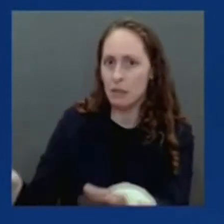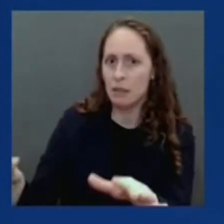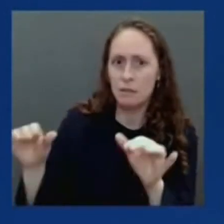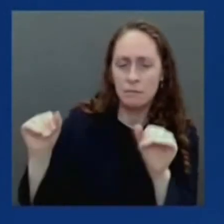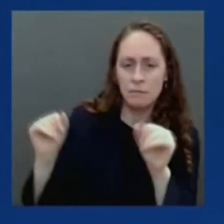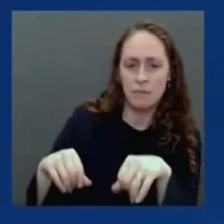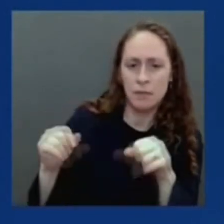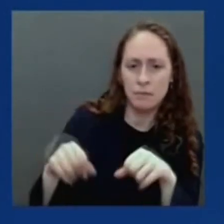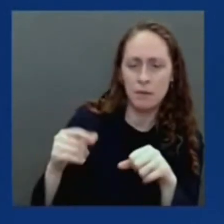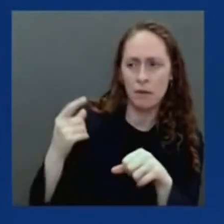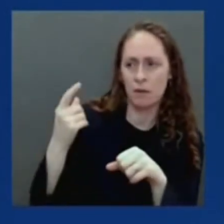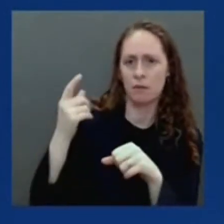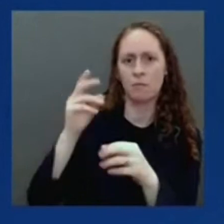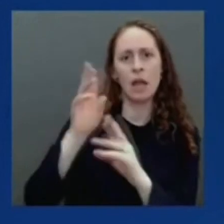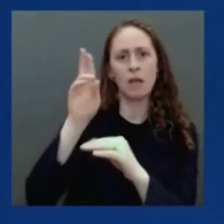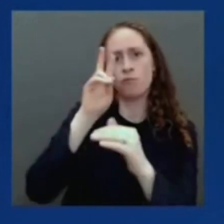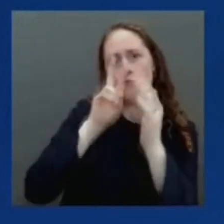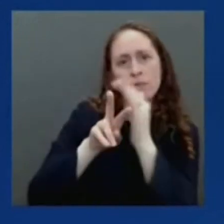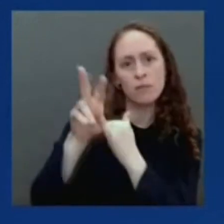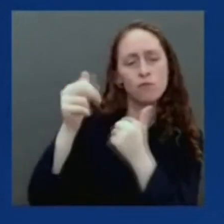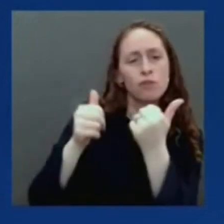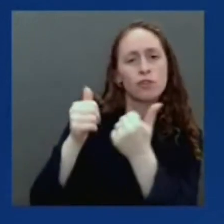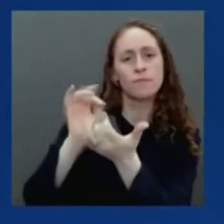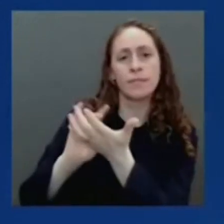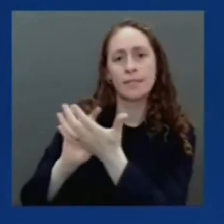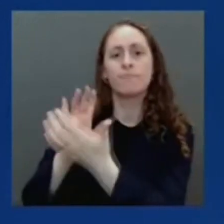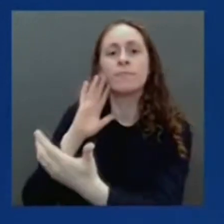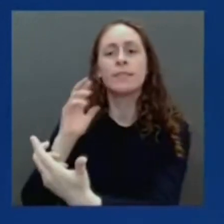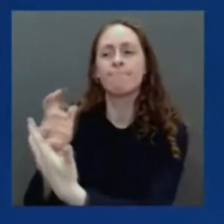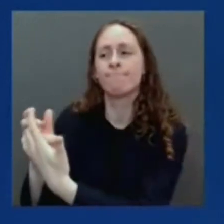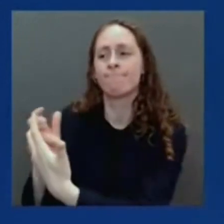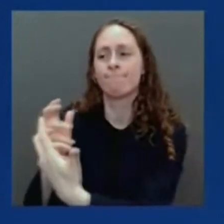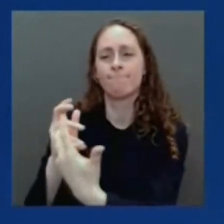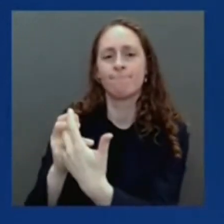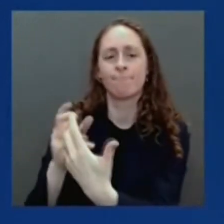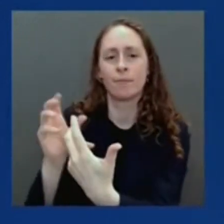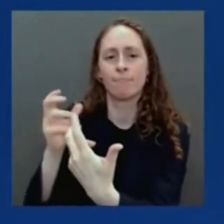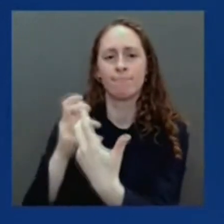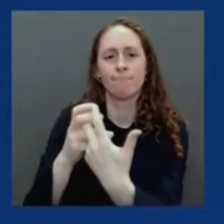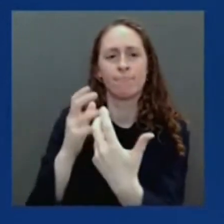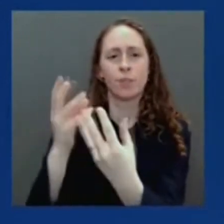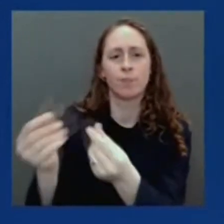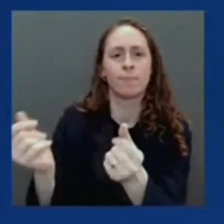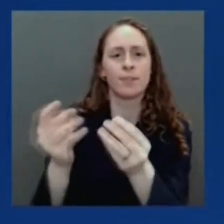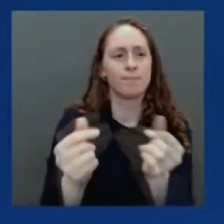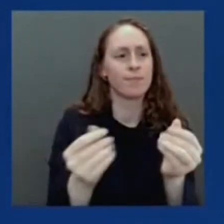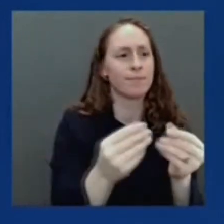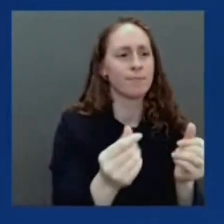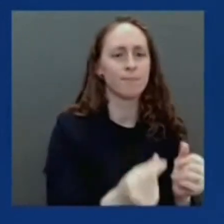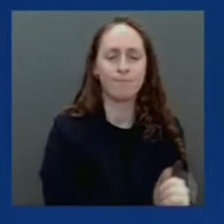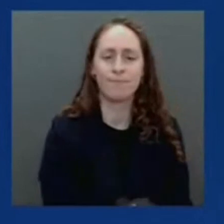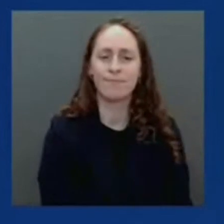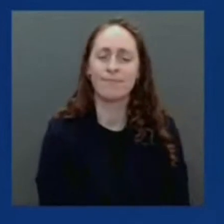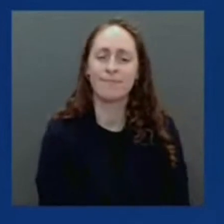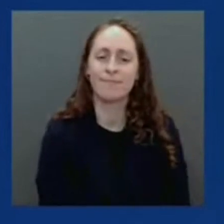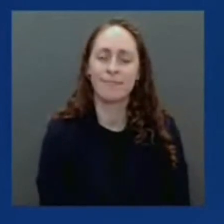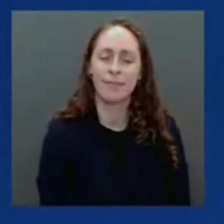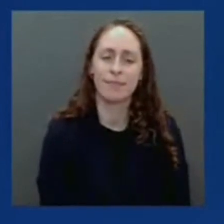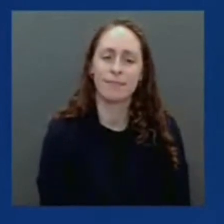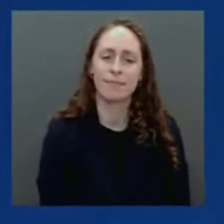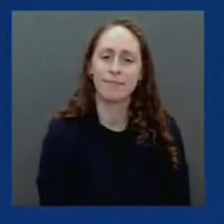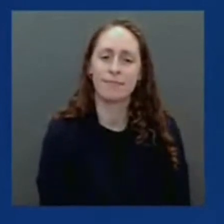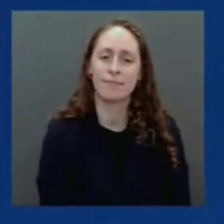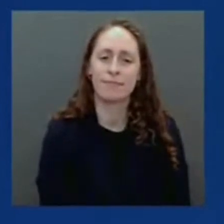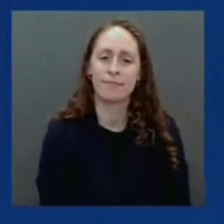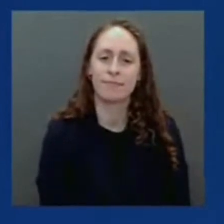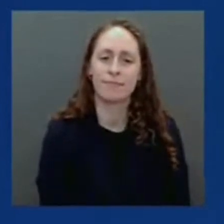development and the discovery of antiviral drugs, those that are already around, namely have been used for other purposes,